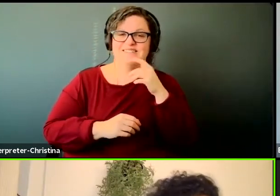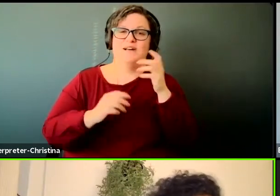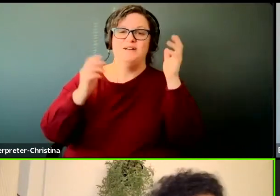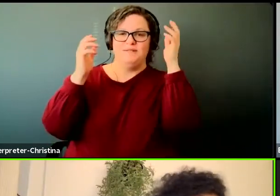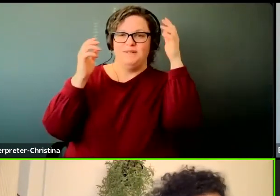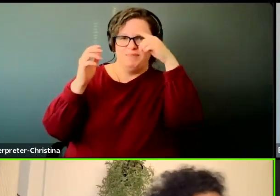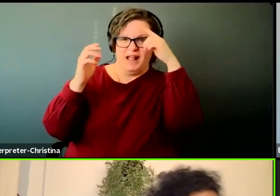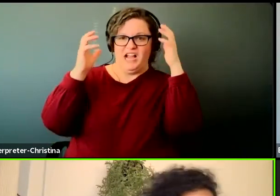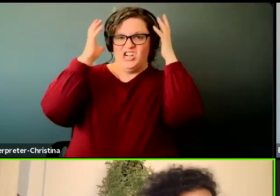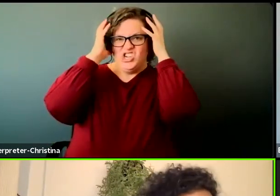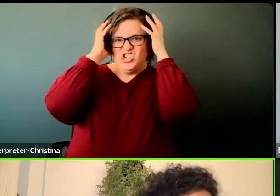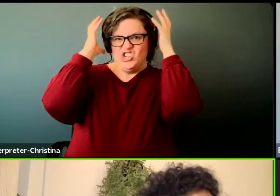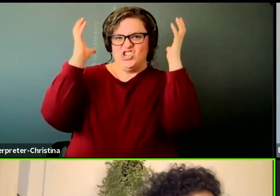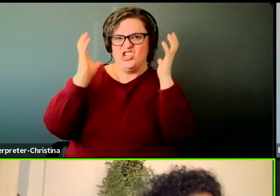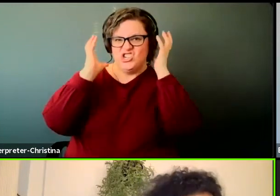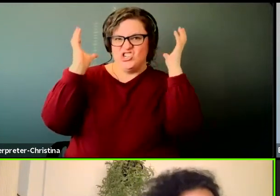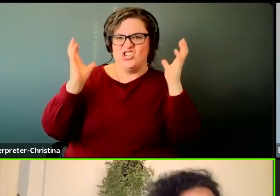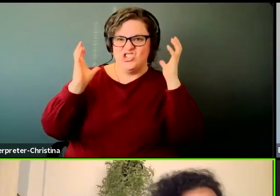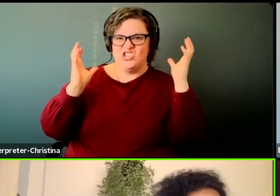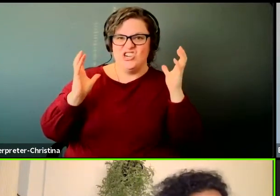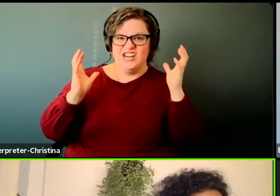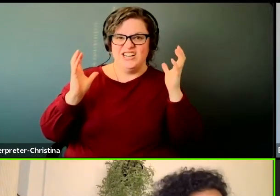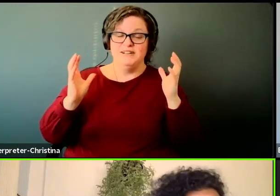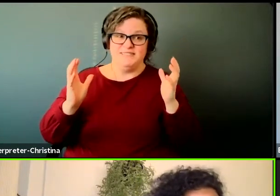much into half the screen.